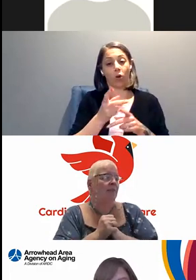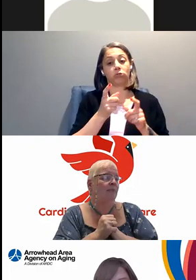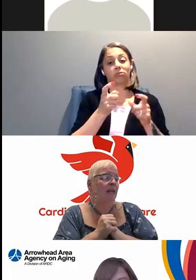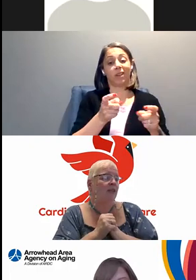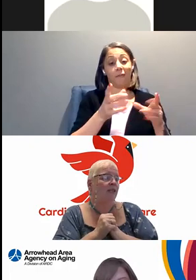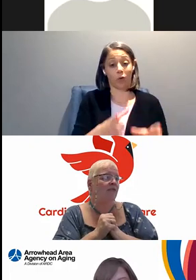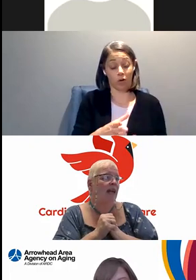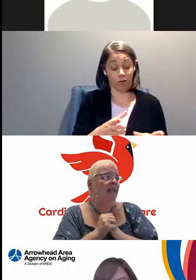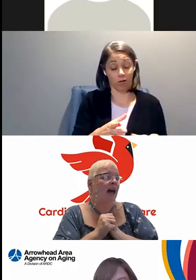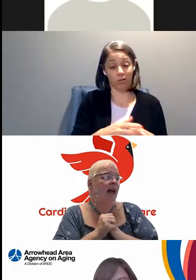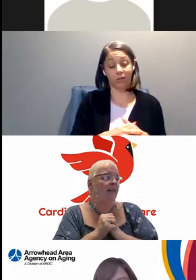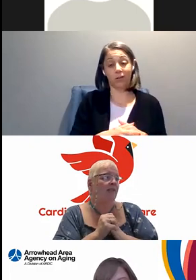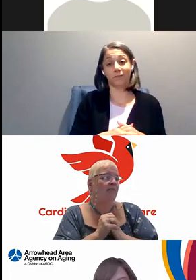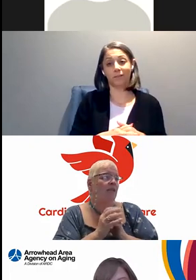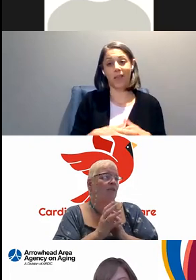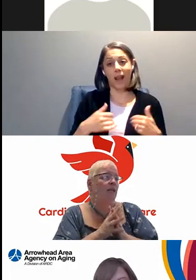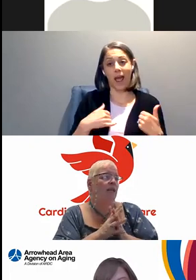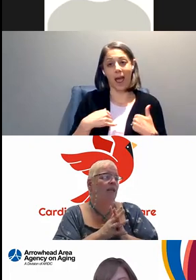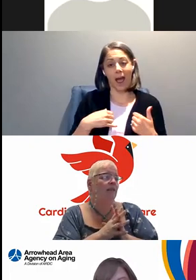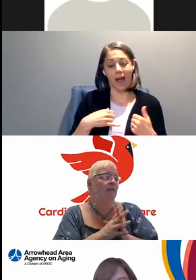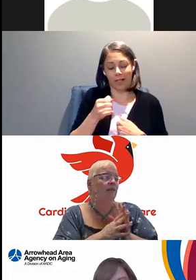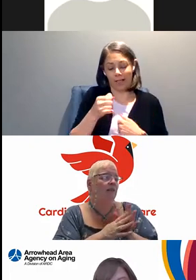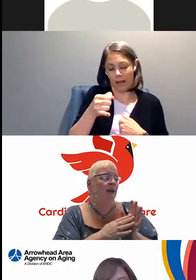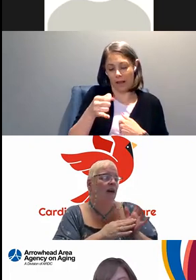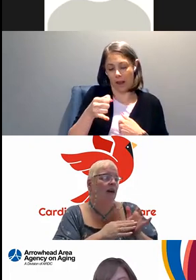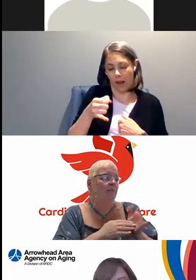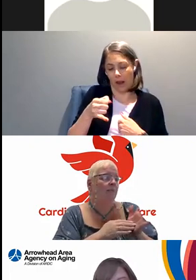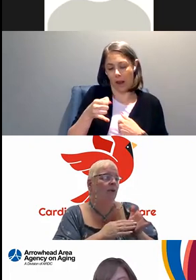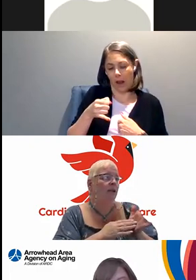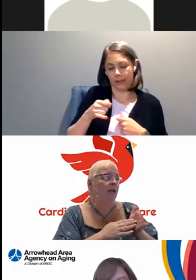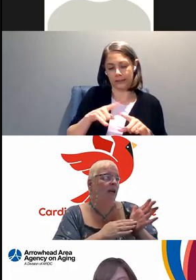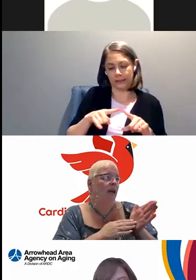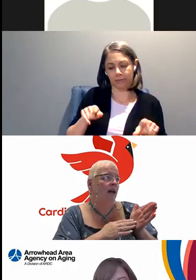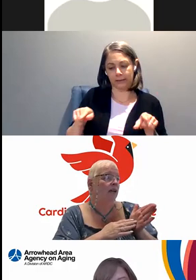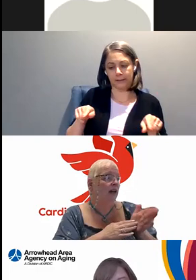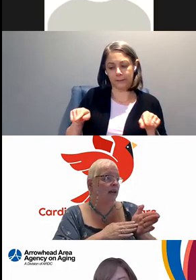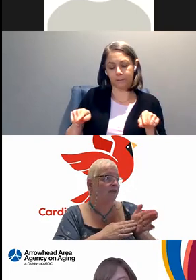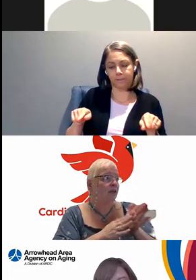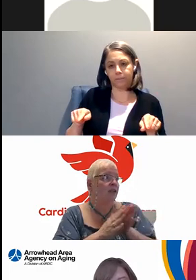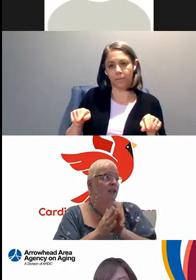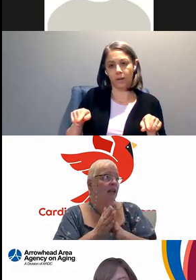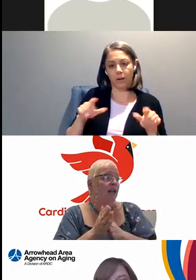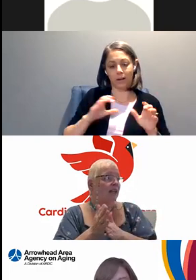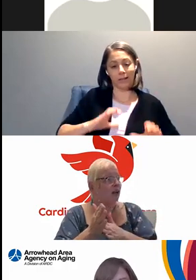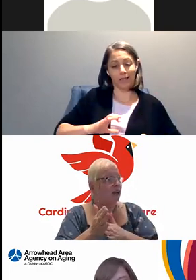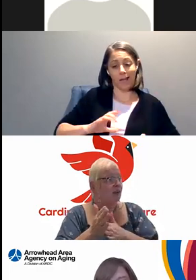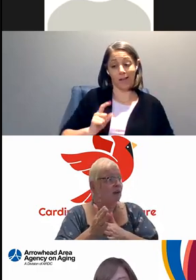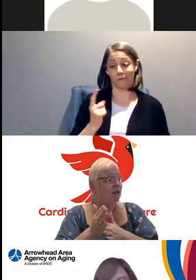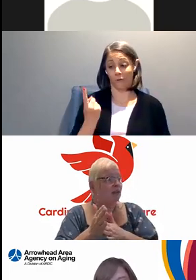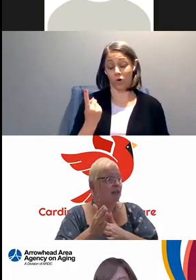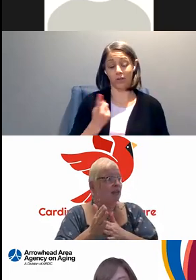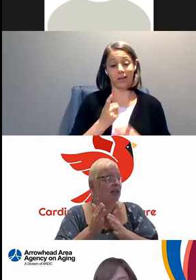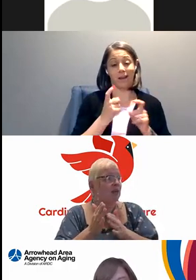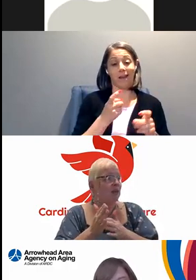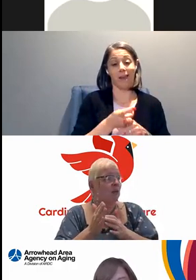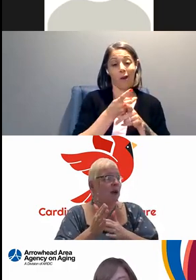and there's a fine line between putting client first and the caregiver